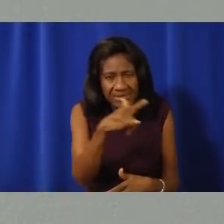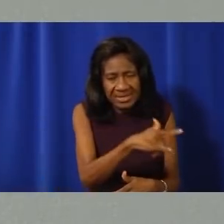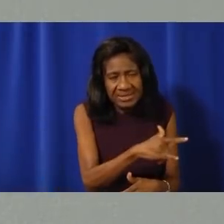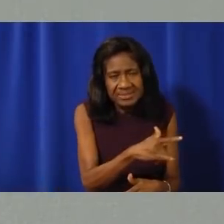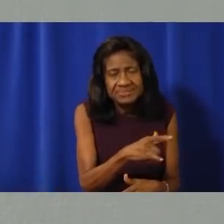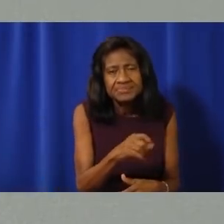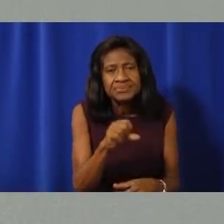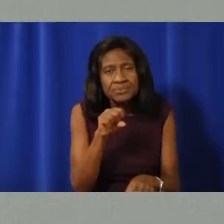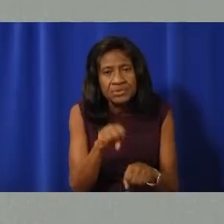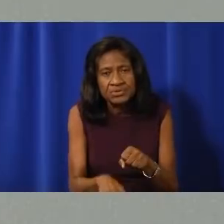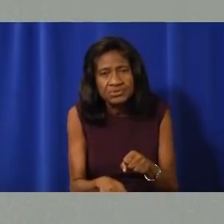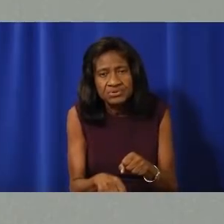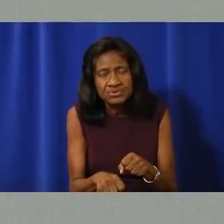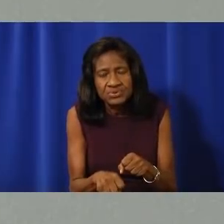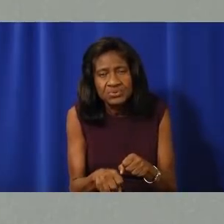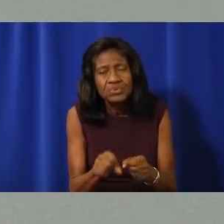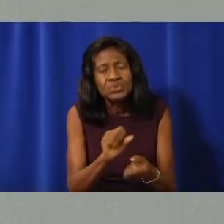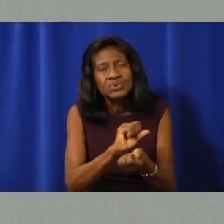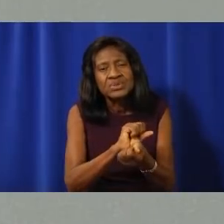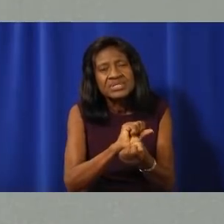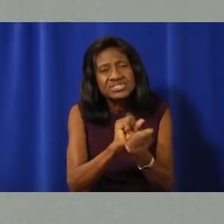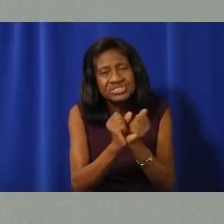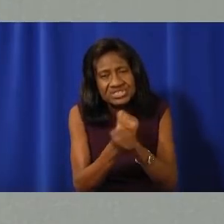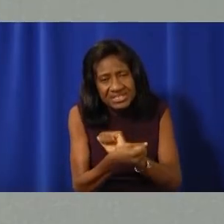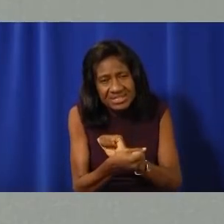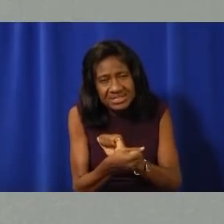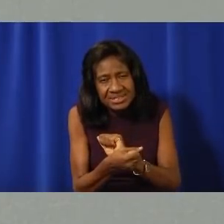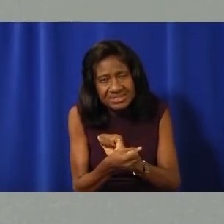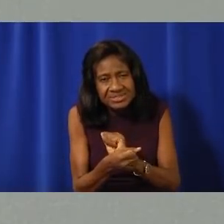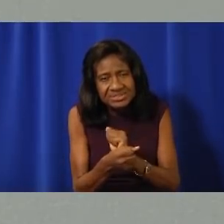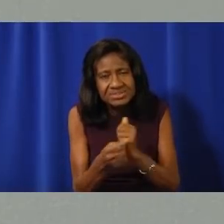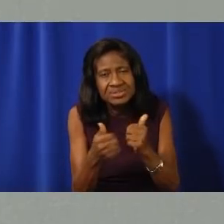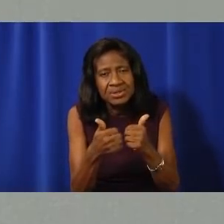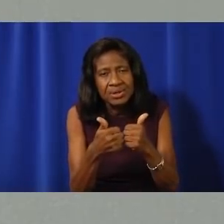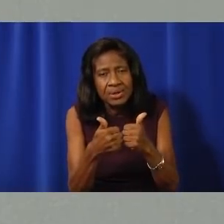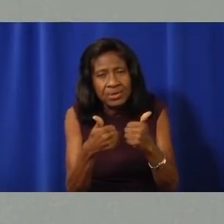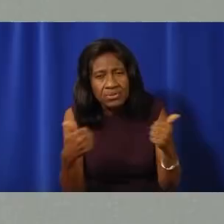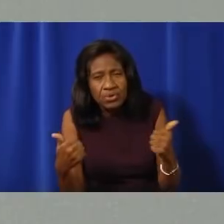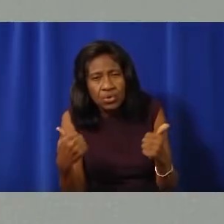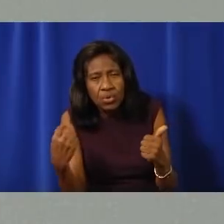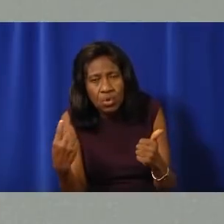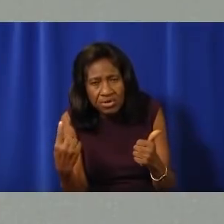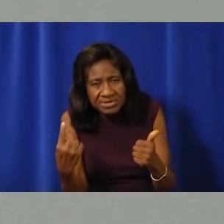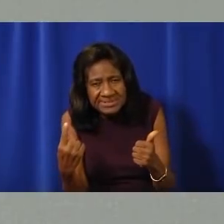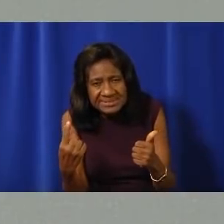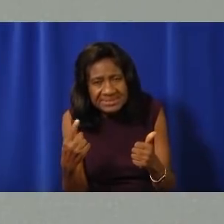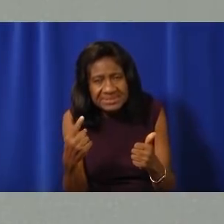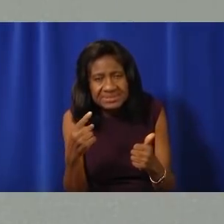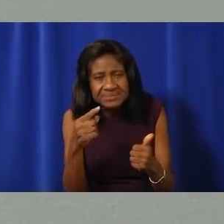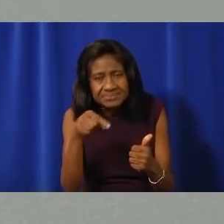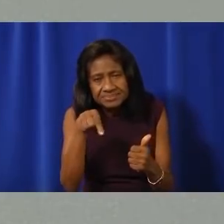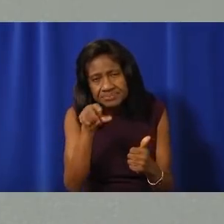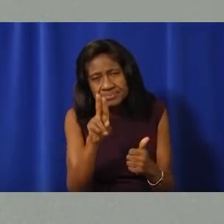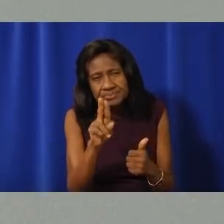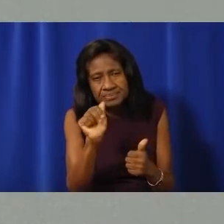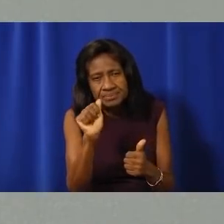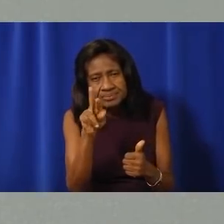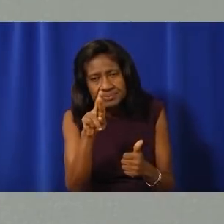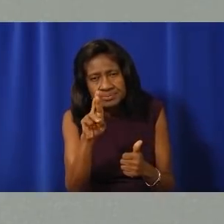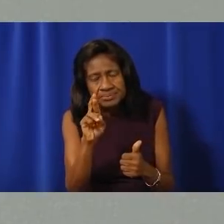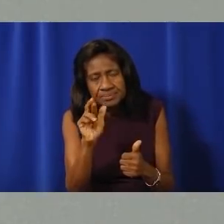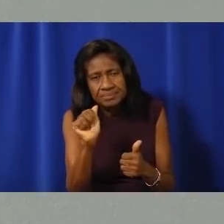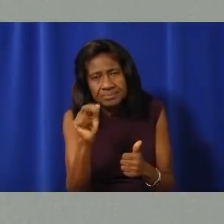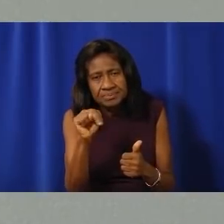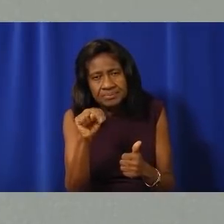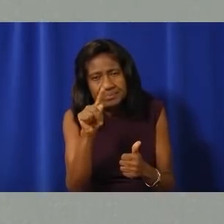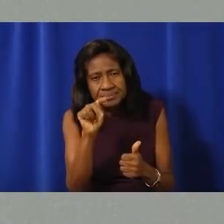period from what we thought was some ways in around 7 or 8 days